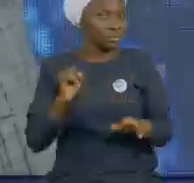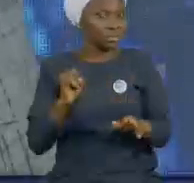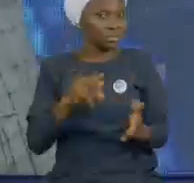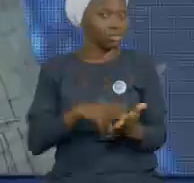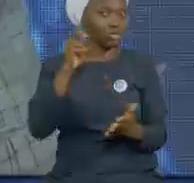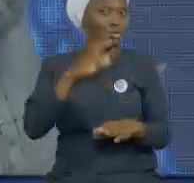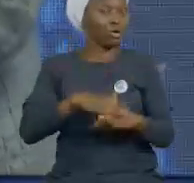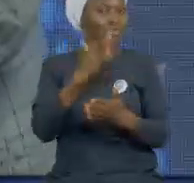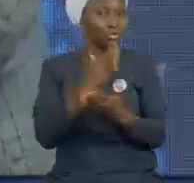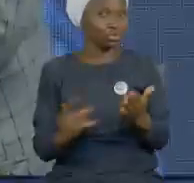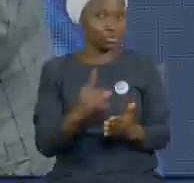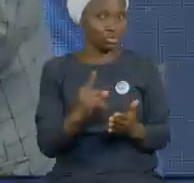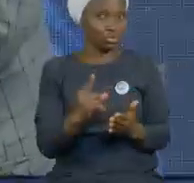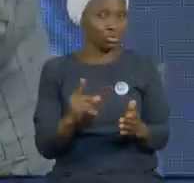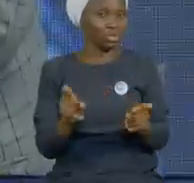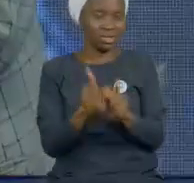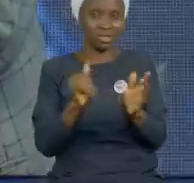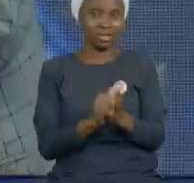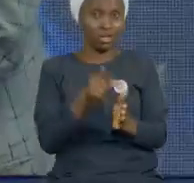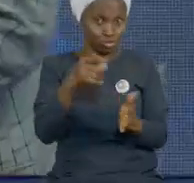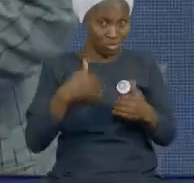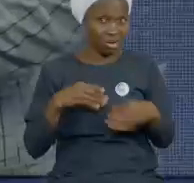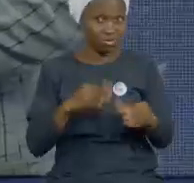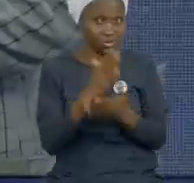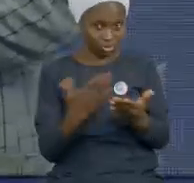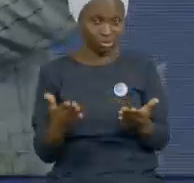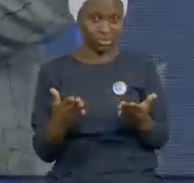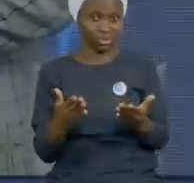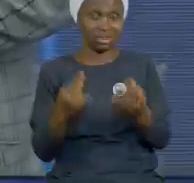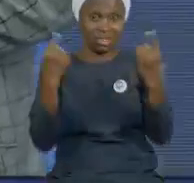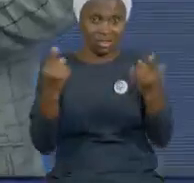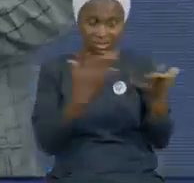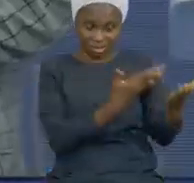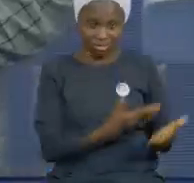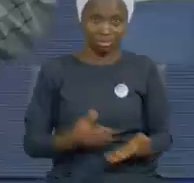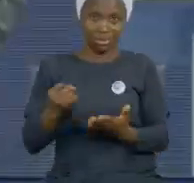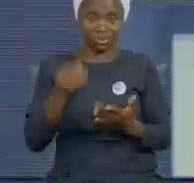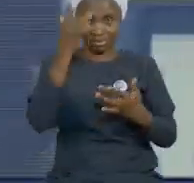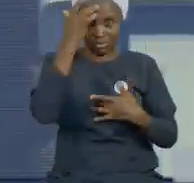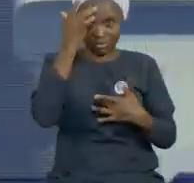You've done something. Iniquity brought infirmity.